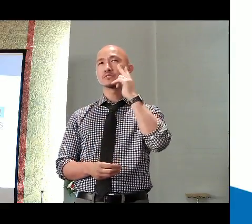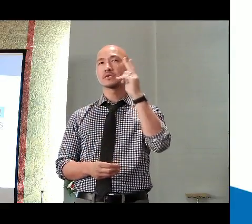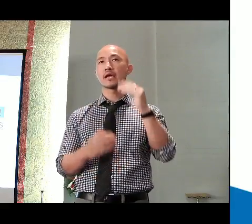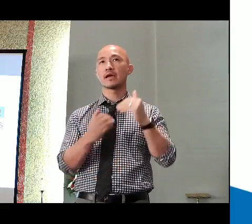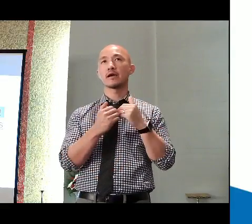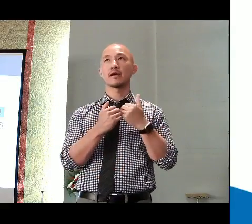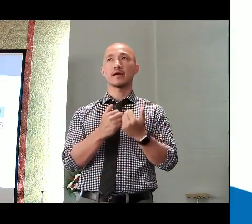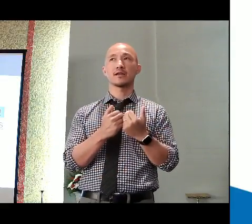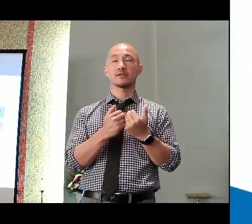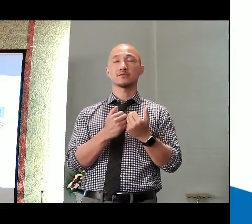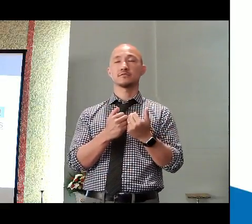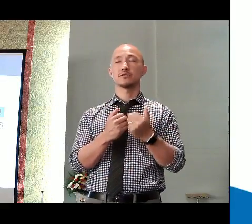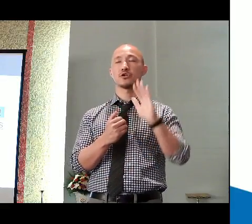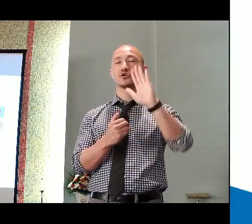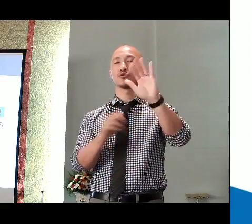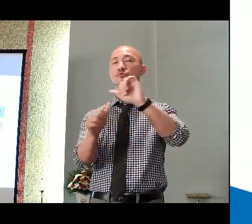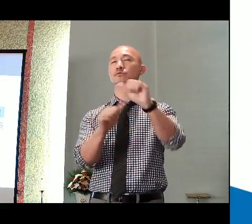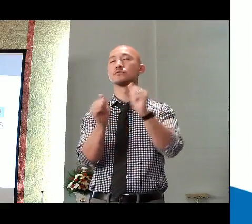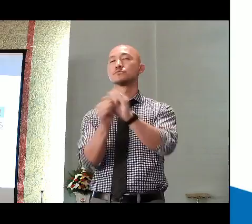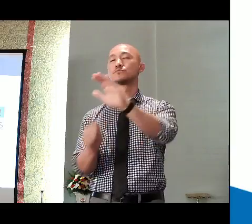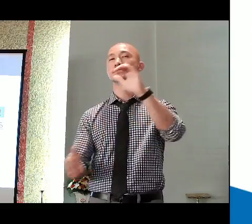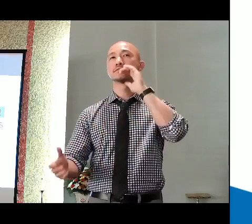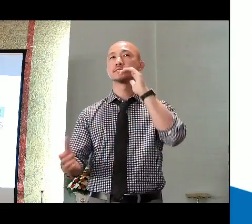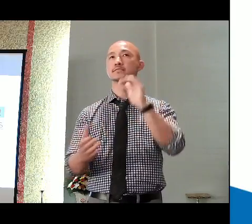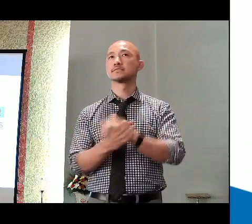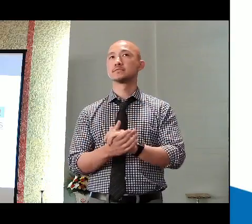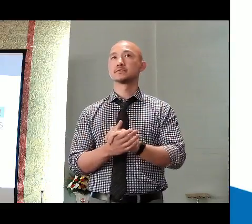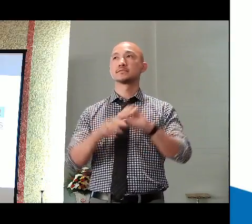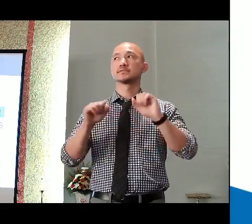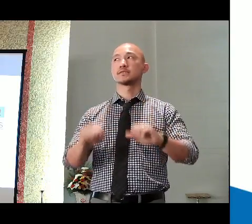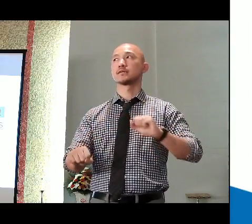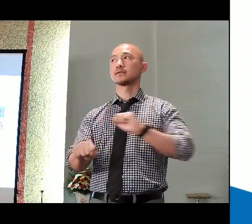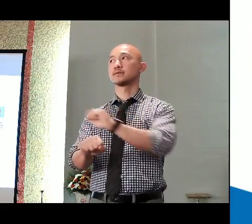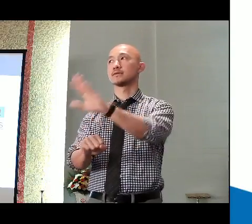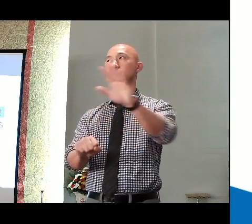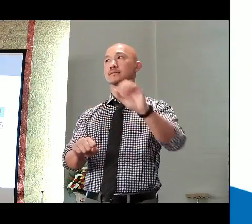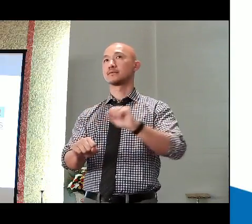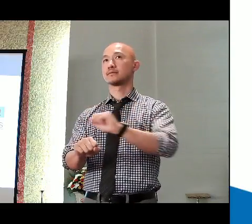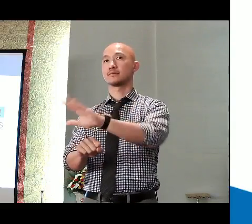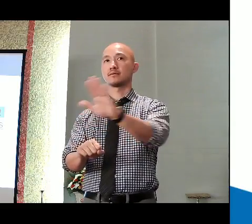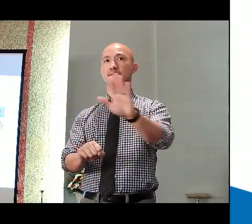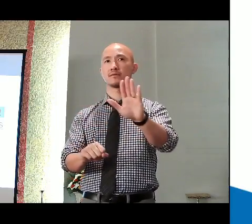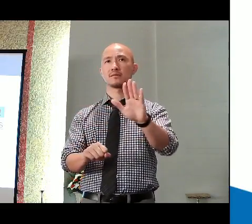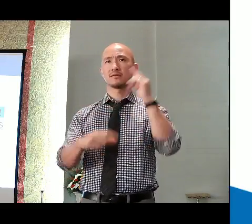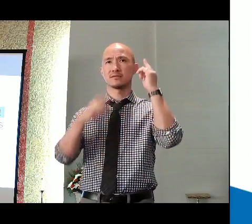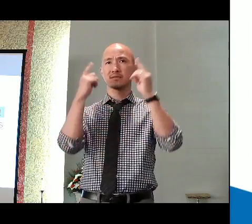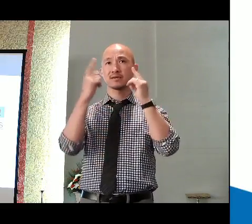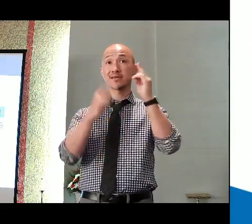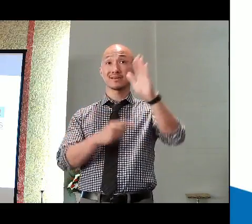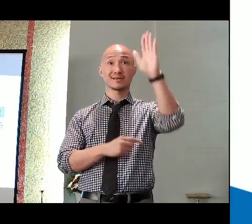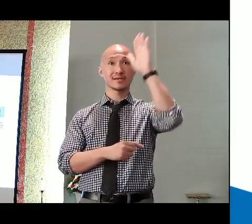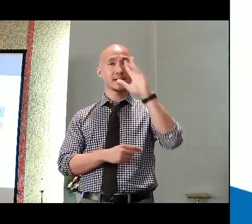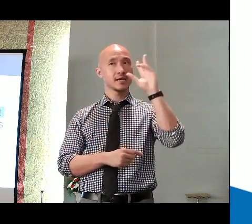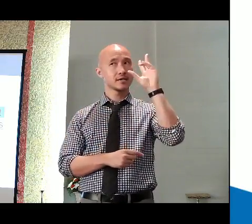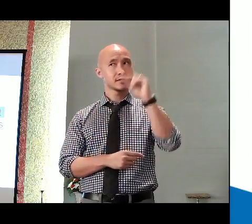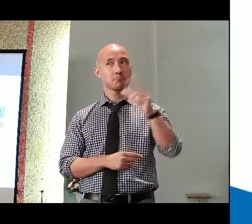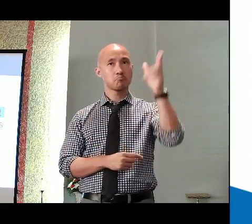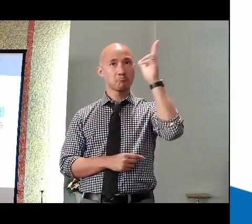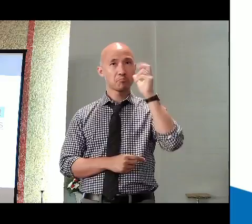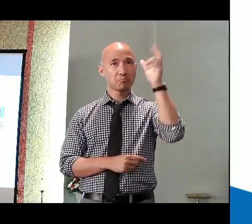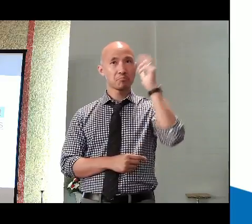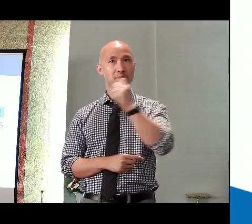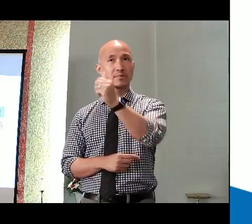your spiritual well-being. You know, can you imagine losing your access to God? Can you imagine